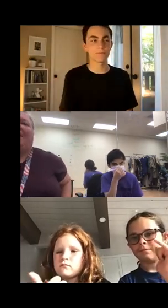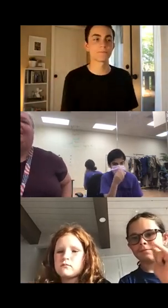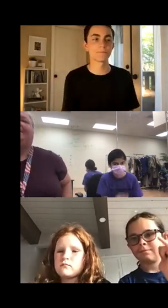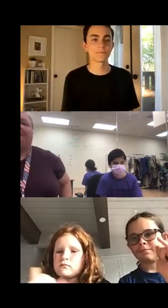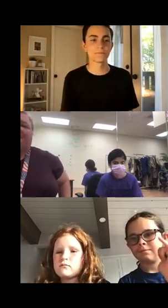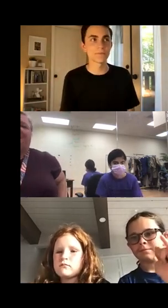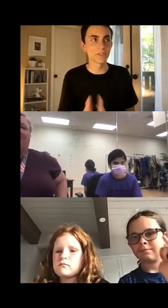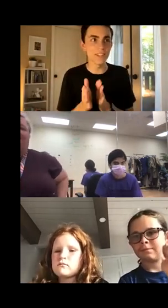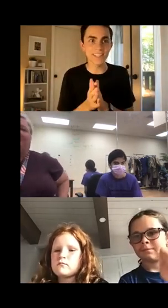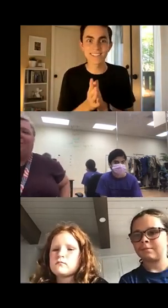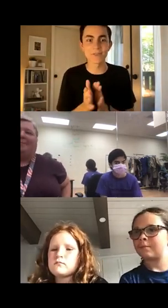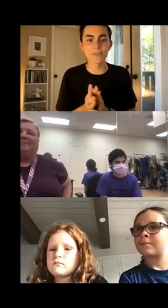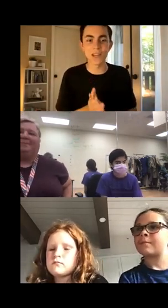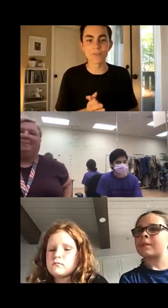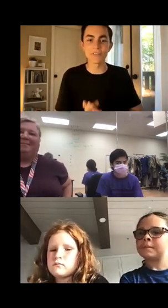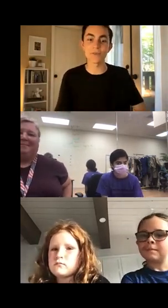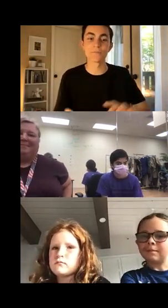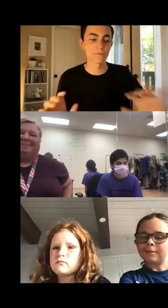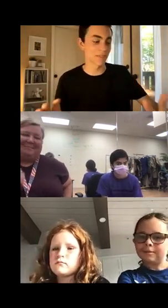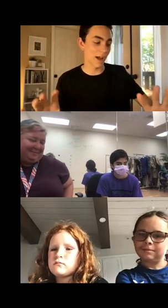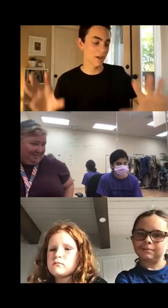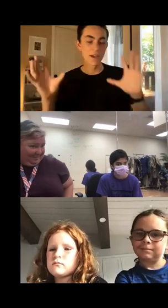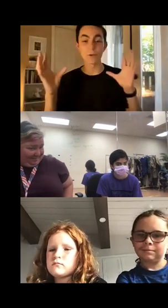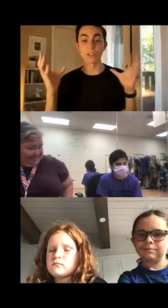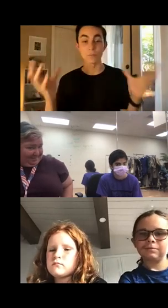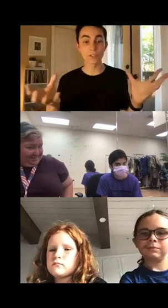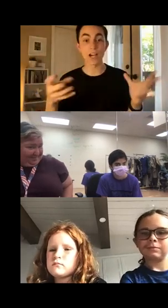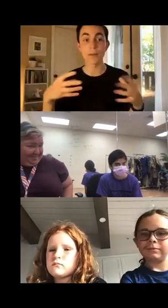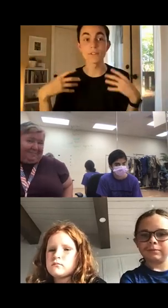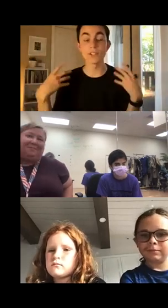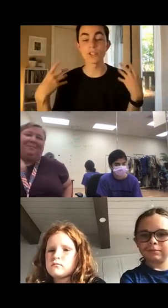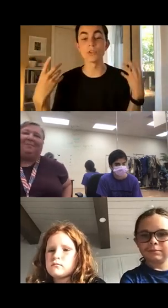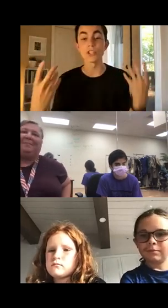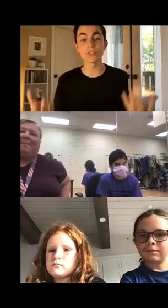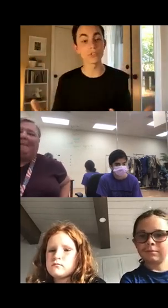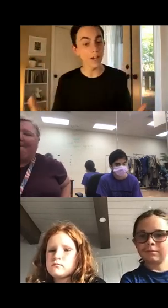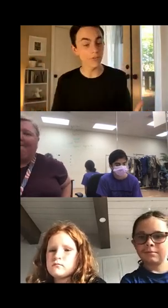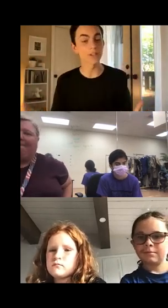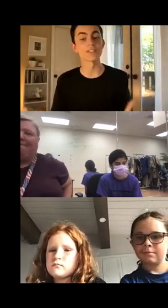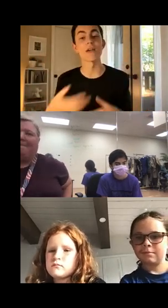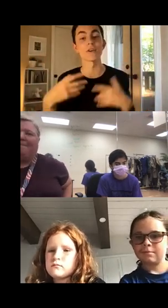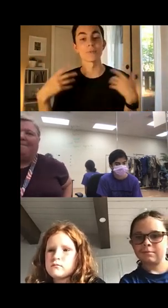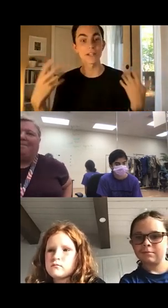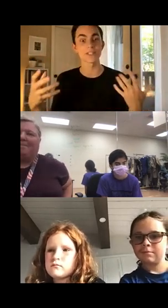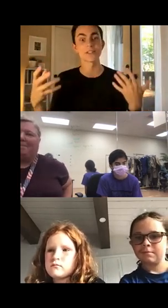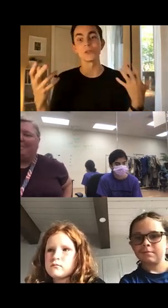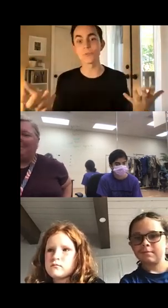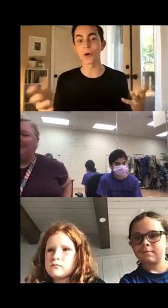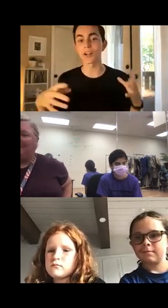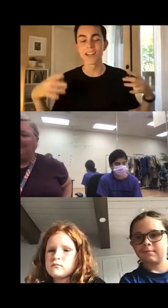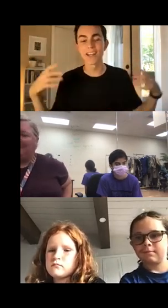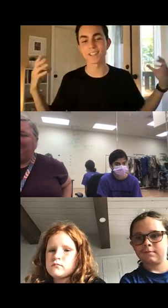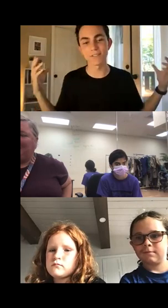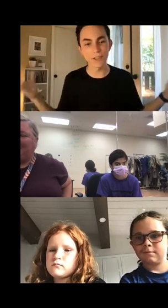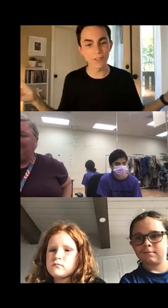directionally. Very good. That was a vocab review. Now, with the spare time, since we just learned the alphabet today, we're going to practice that a little